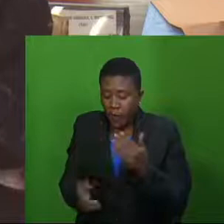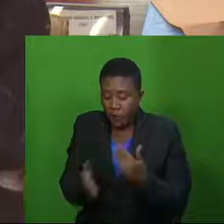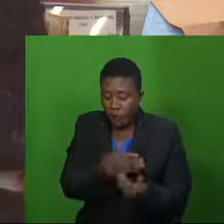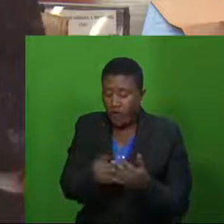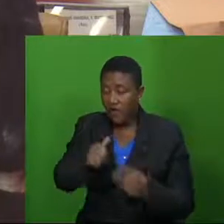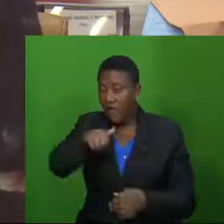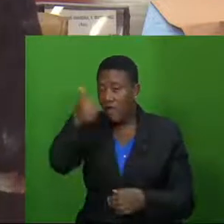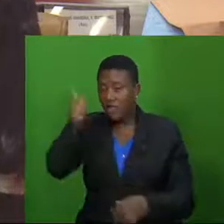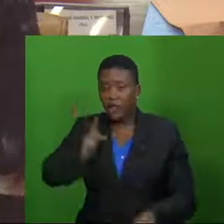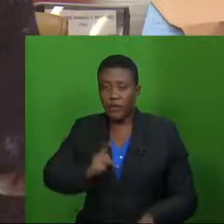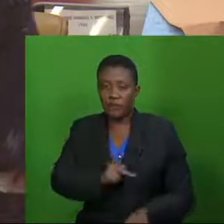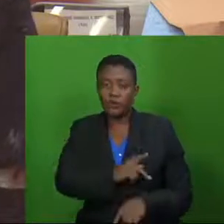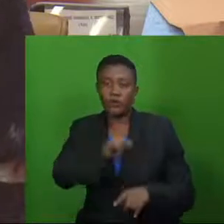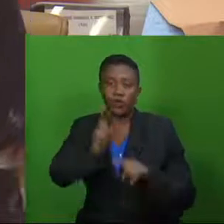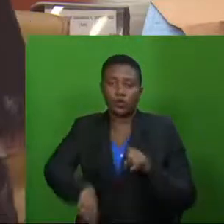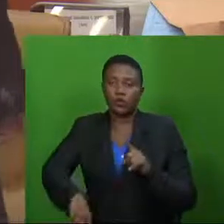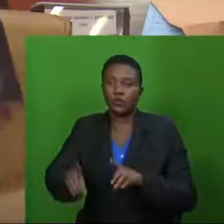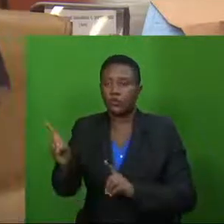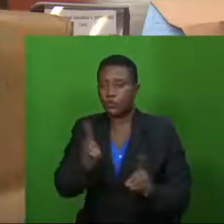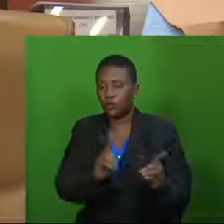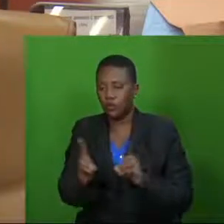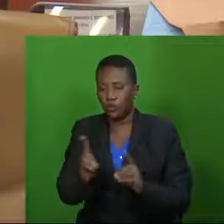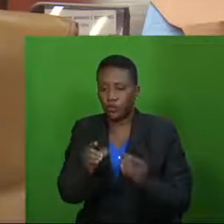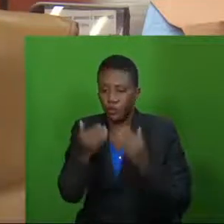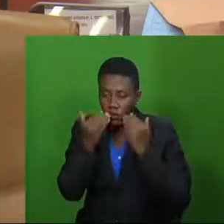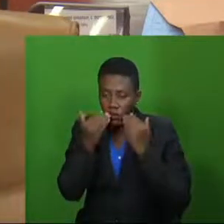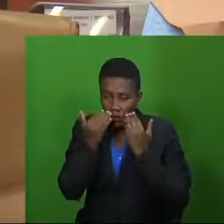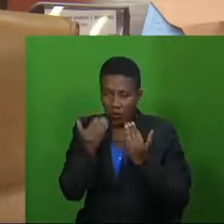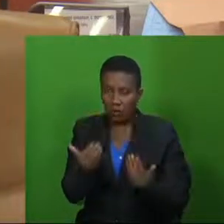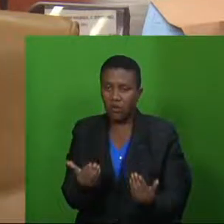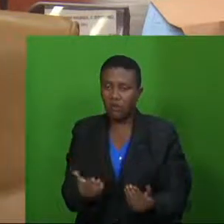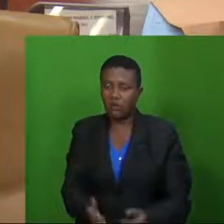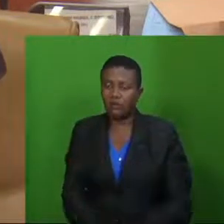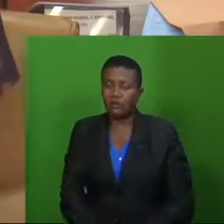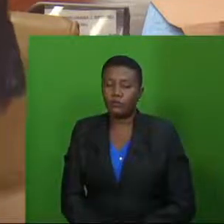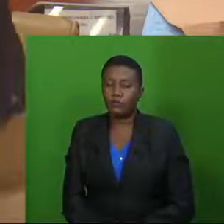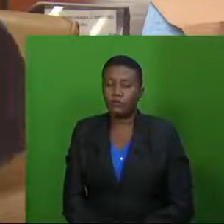do. Thank you for the opportunity, and once again, I second the motion.